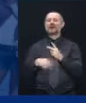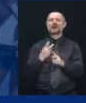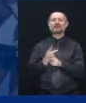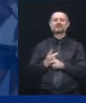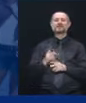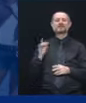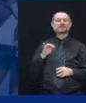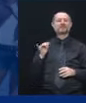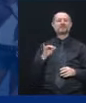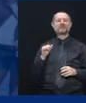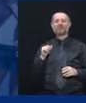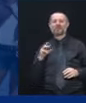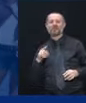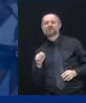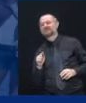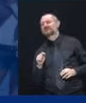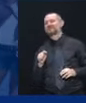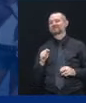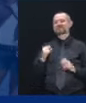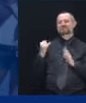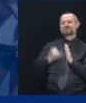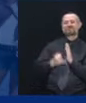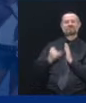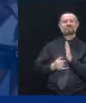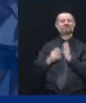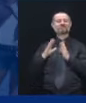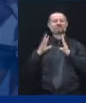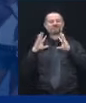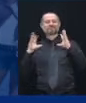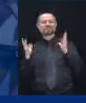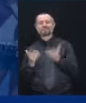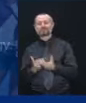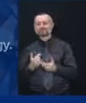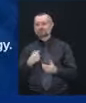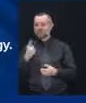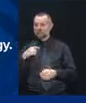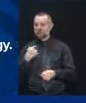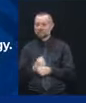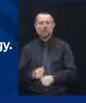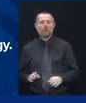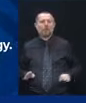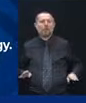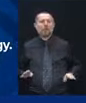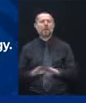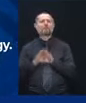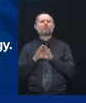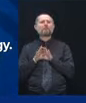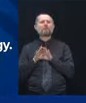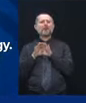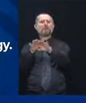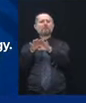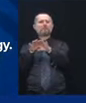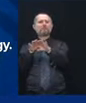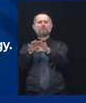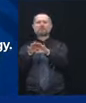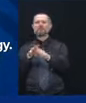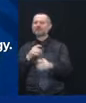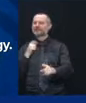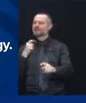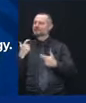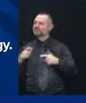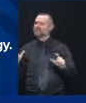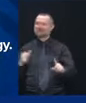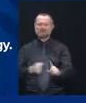shut down all across this country. It's taken a terrible toll on workers,